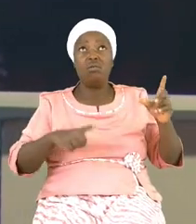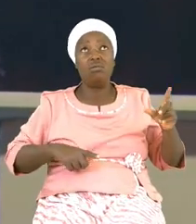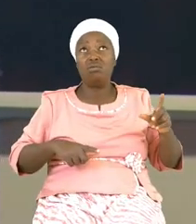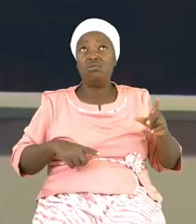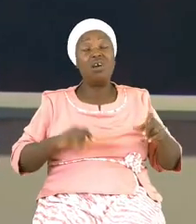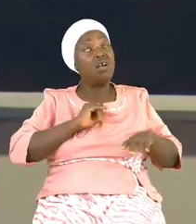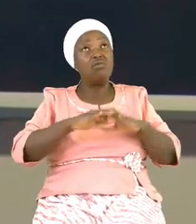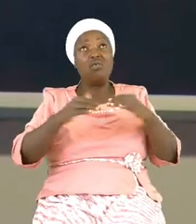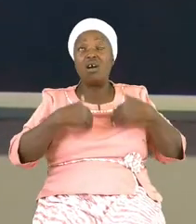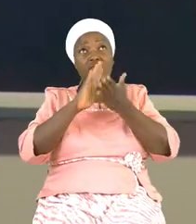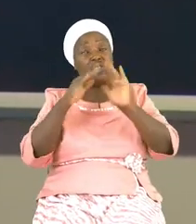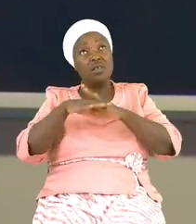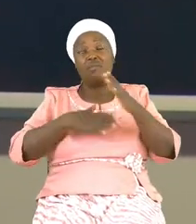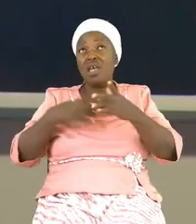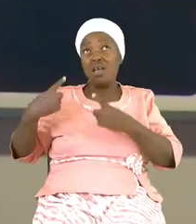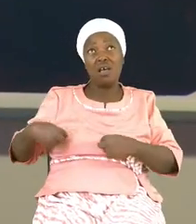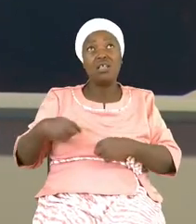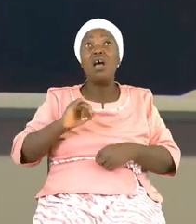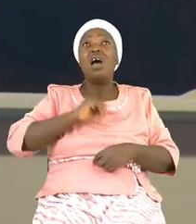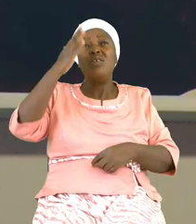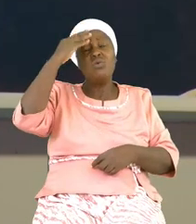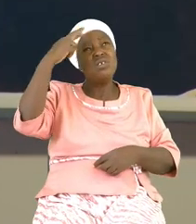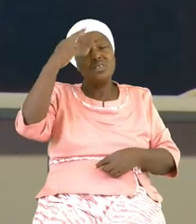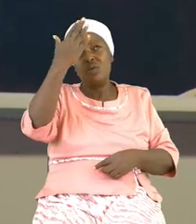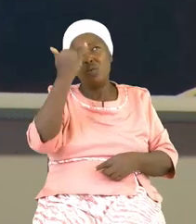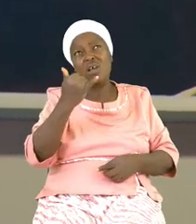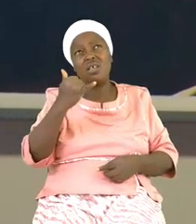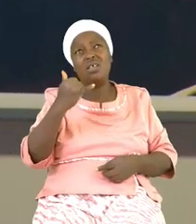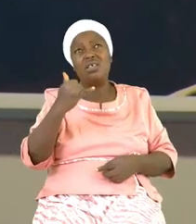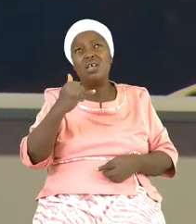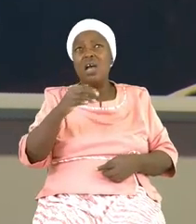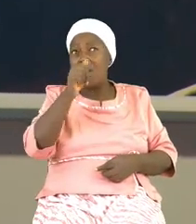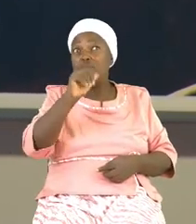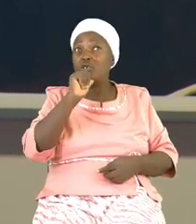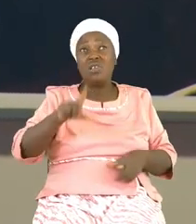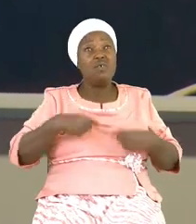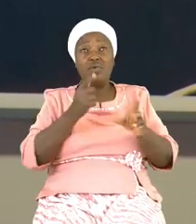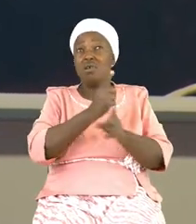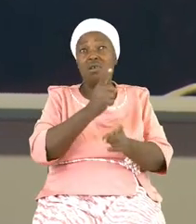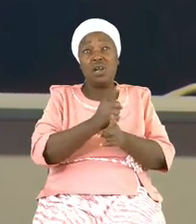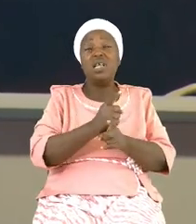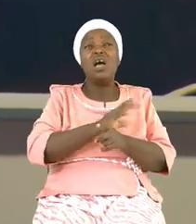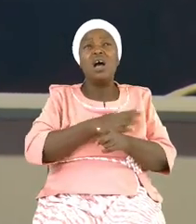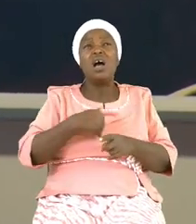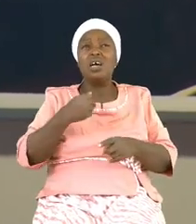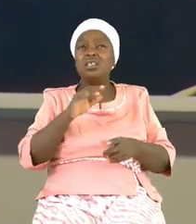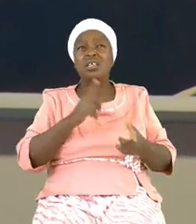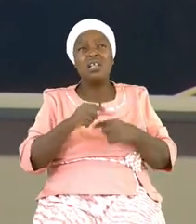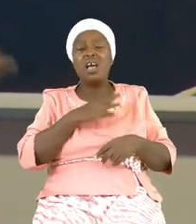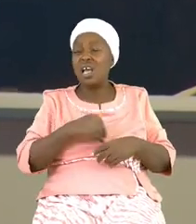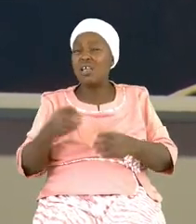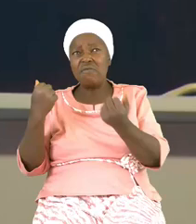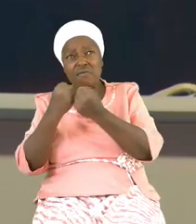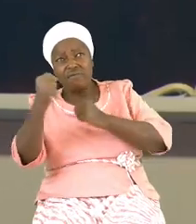heart. I know the reason why I've not been living right. I hurt my neighbors.